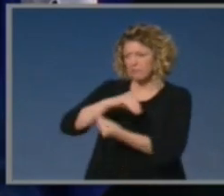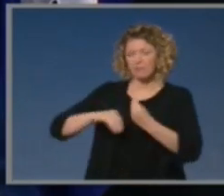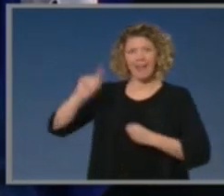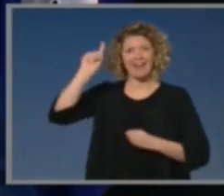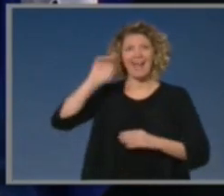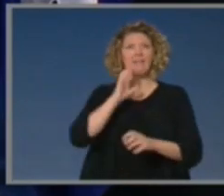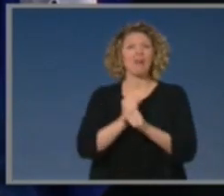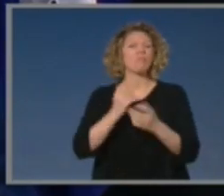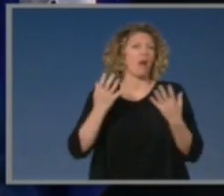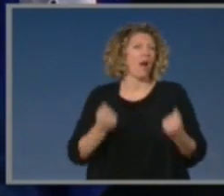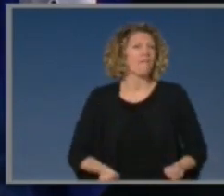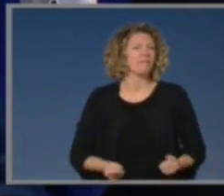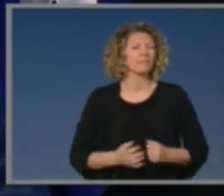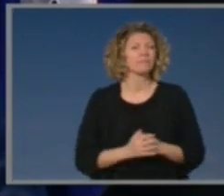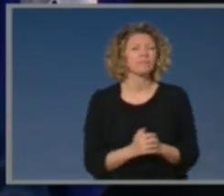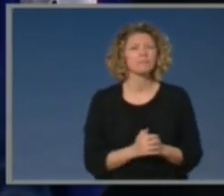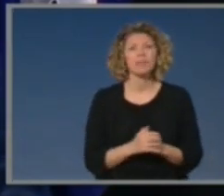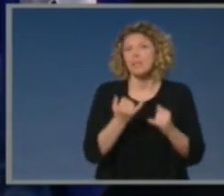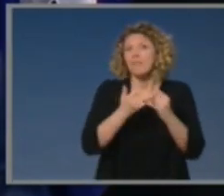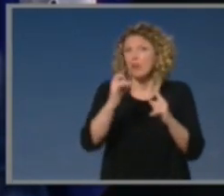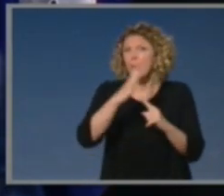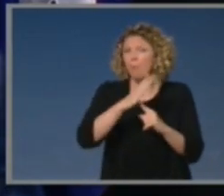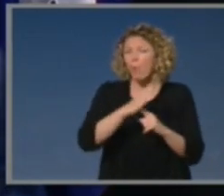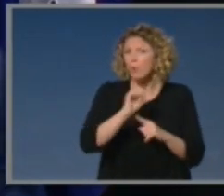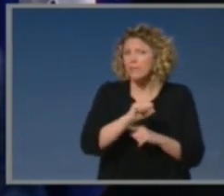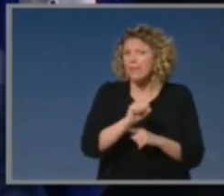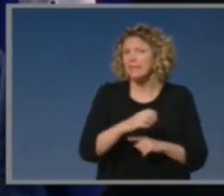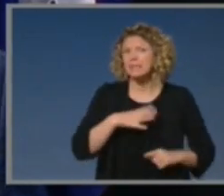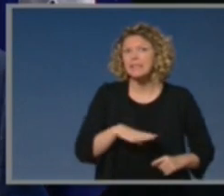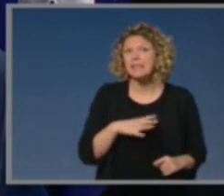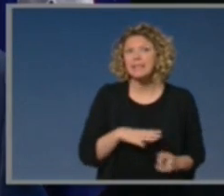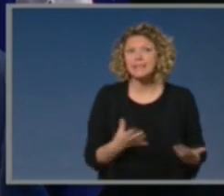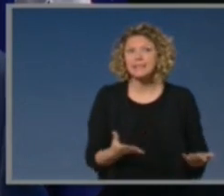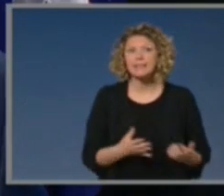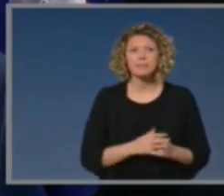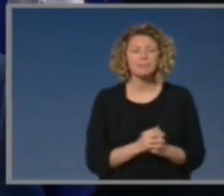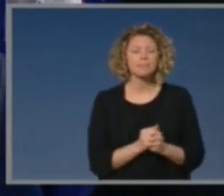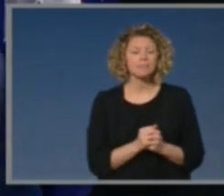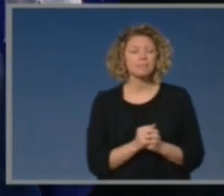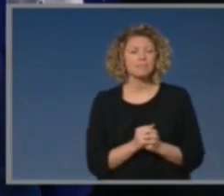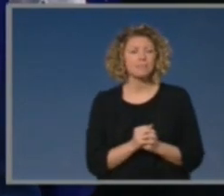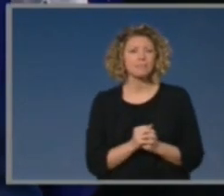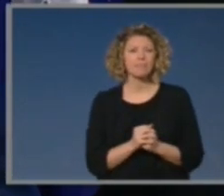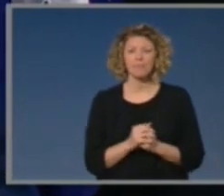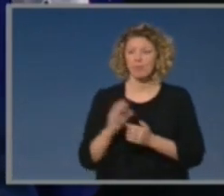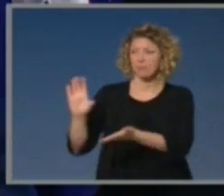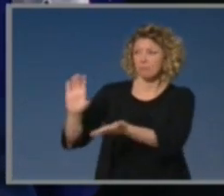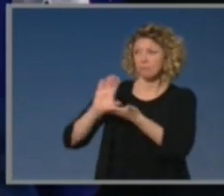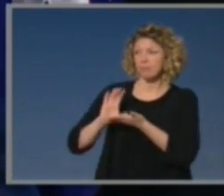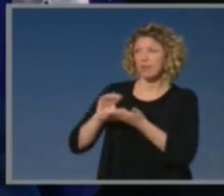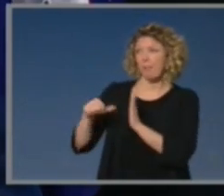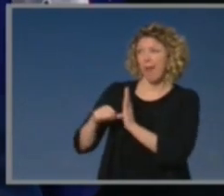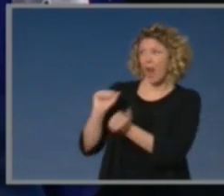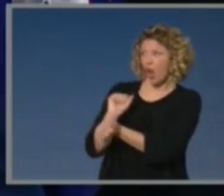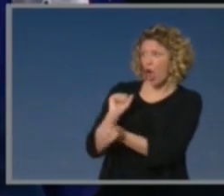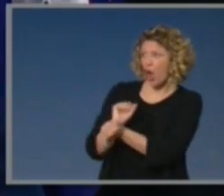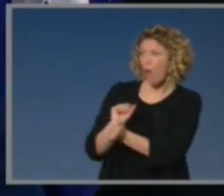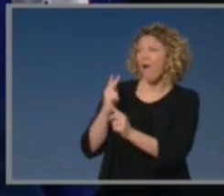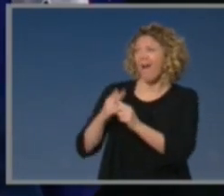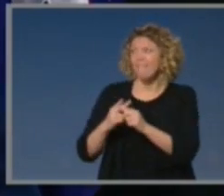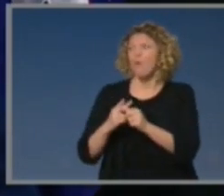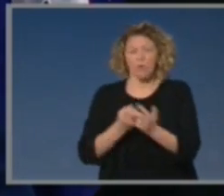policy. And it's an important part of government policy that they get access to those loans. And that has particularly been